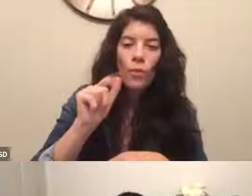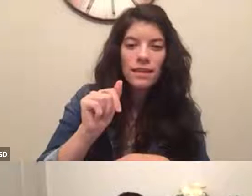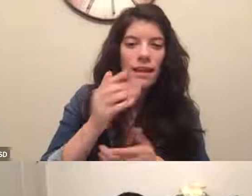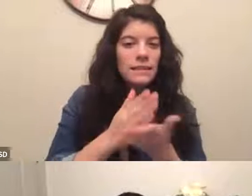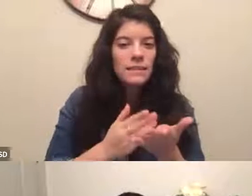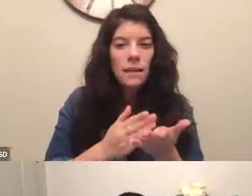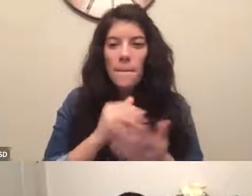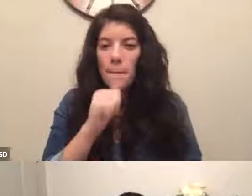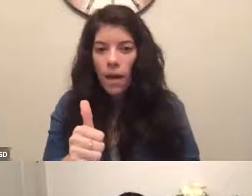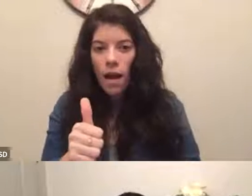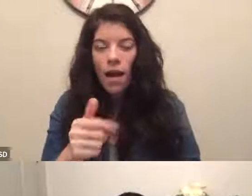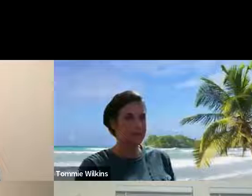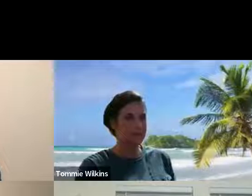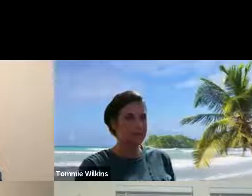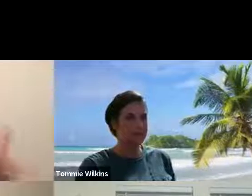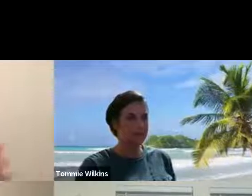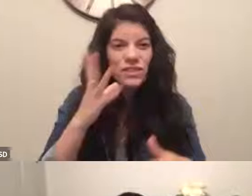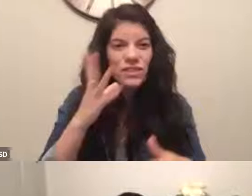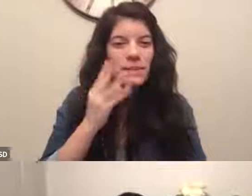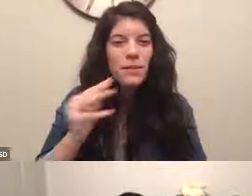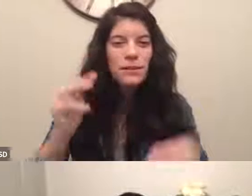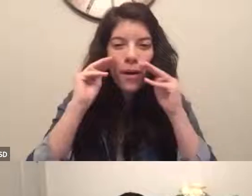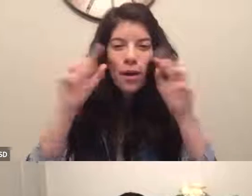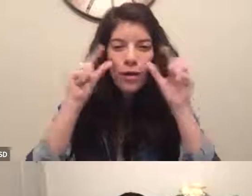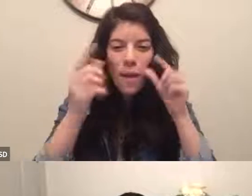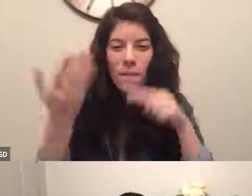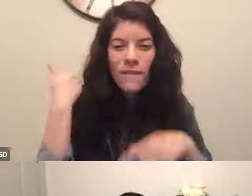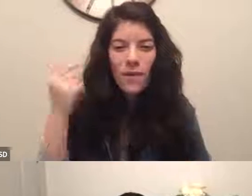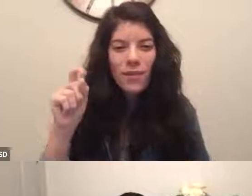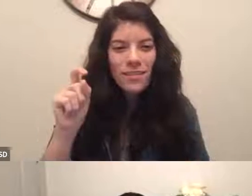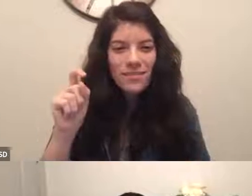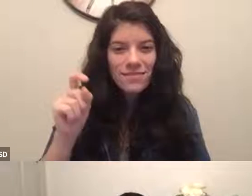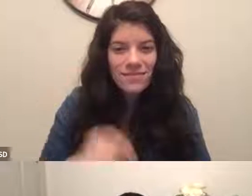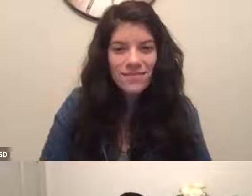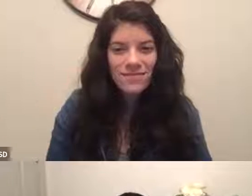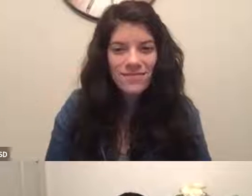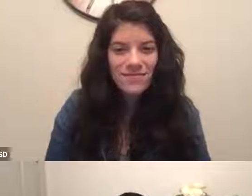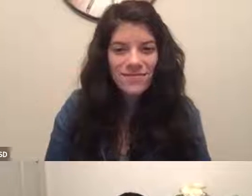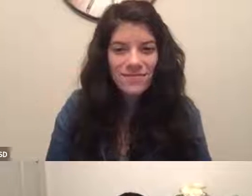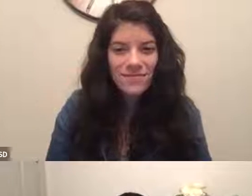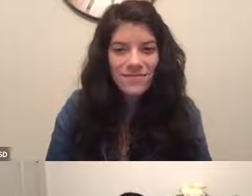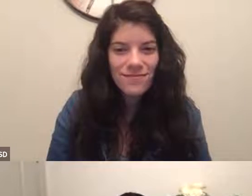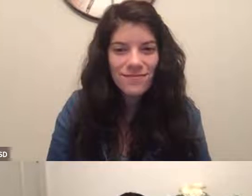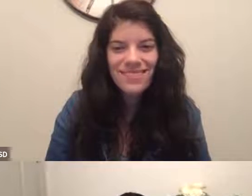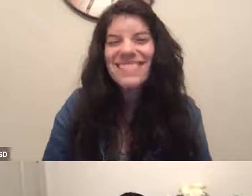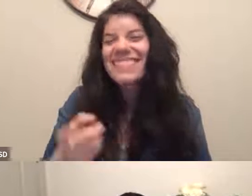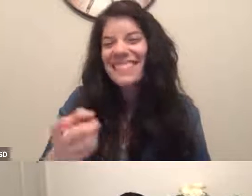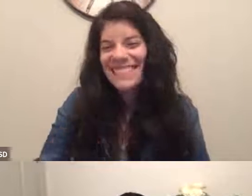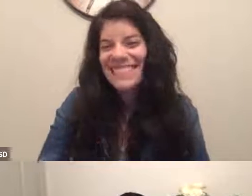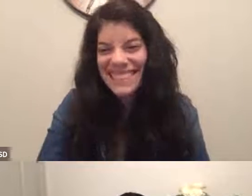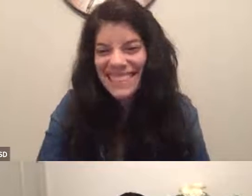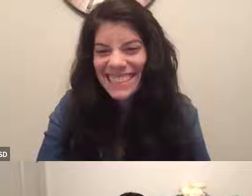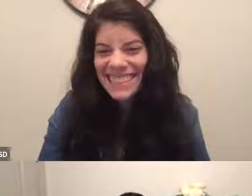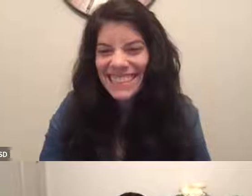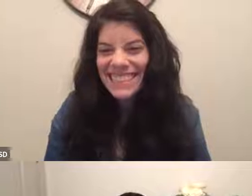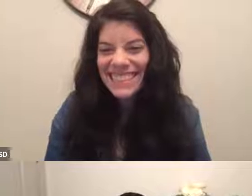I hope that some of you, I know some of you are from Louisiana, some of you are not. Have you experienced any kind of